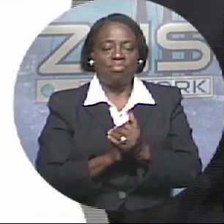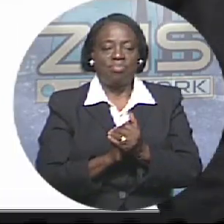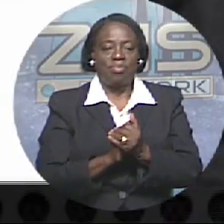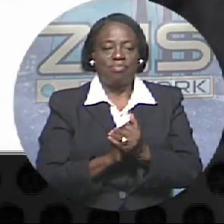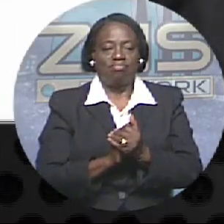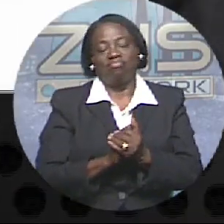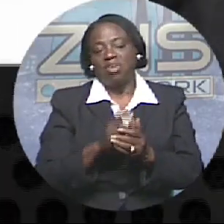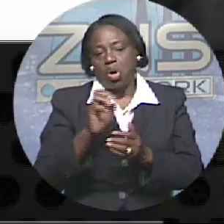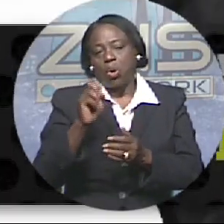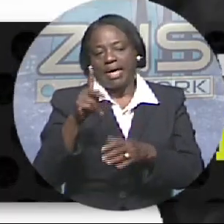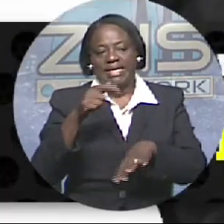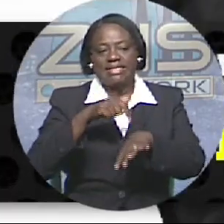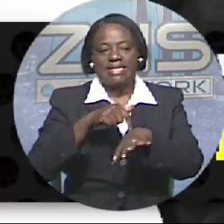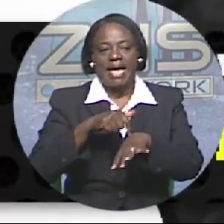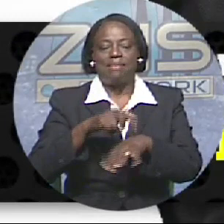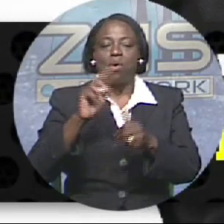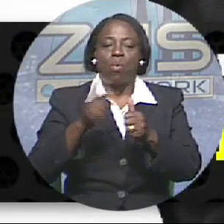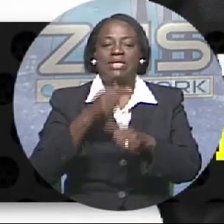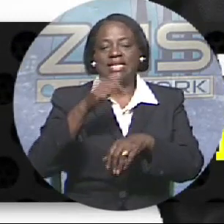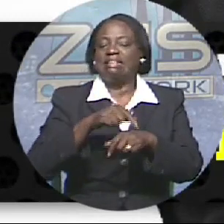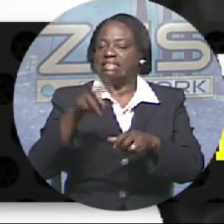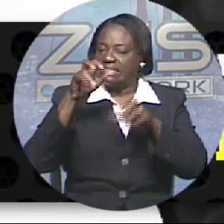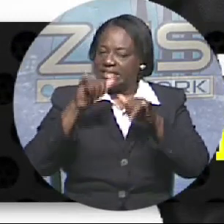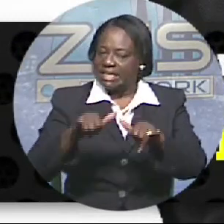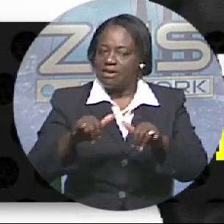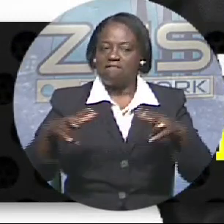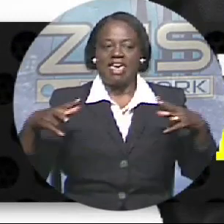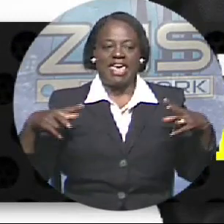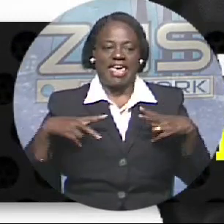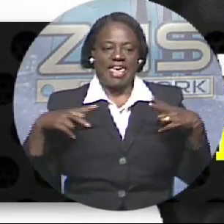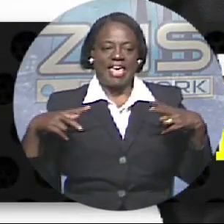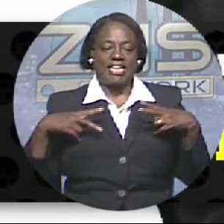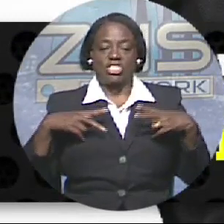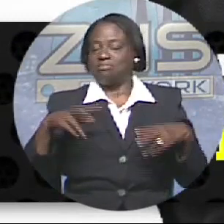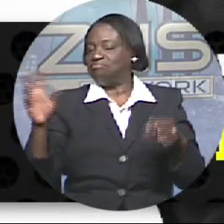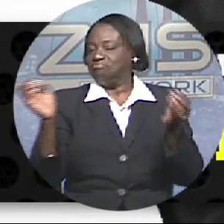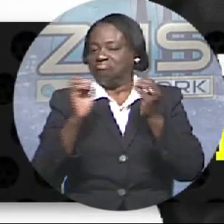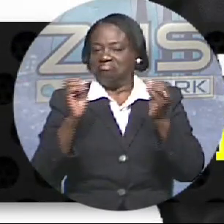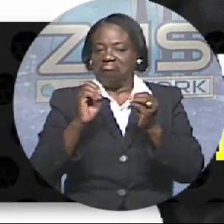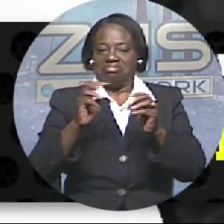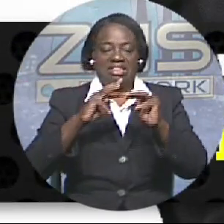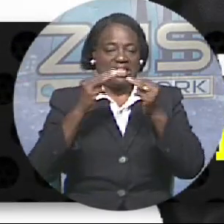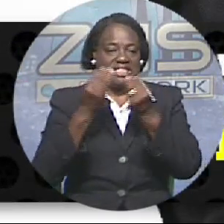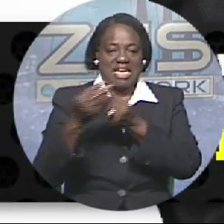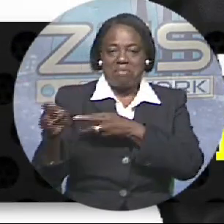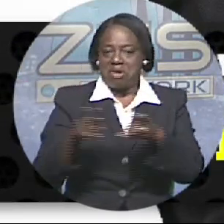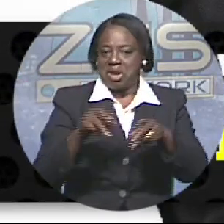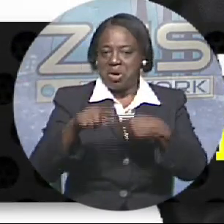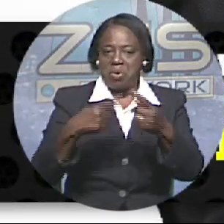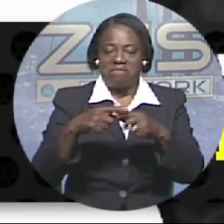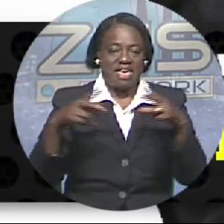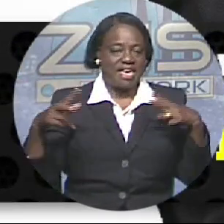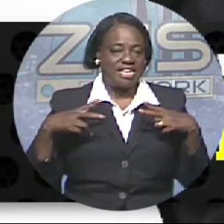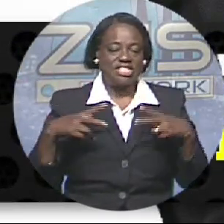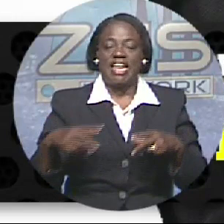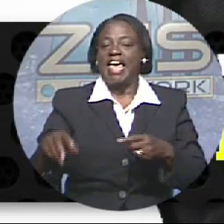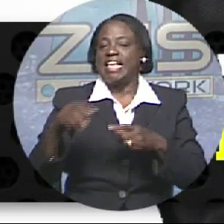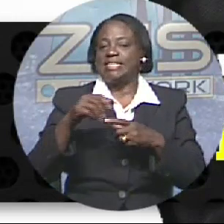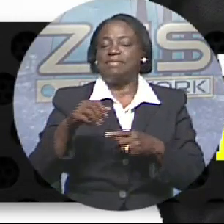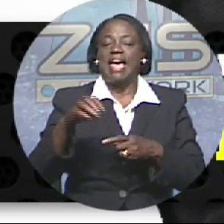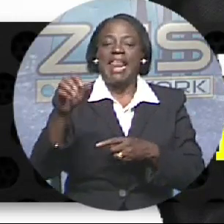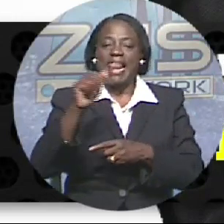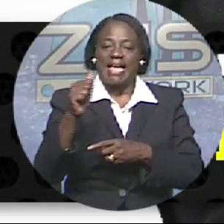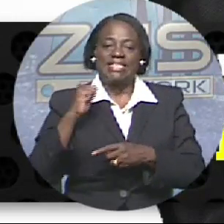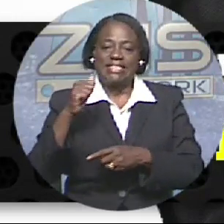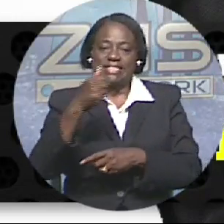24-23. Okay, it's that time once again, still in vacation mood, but no team ready to go on vacation except the Atlanta Falcons, because